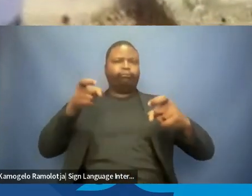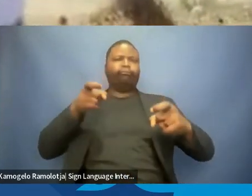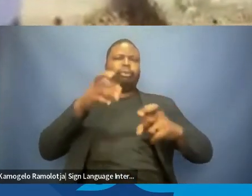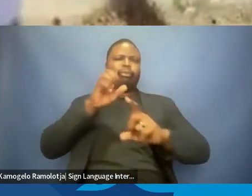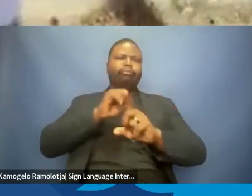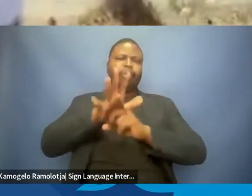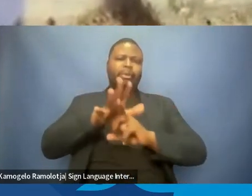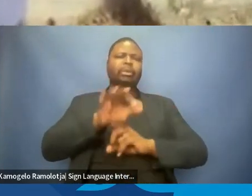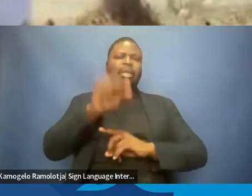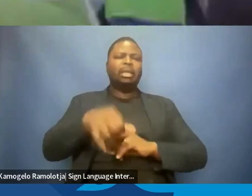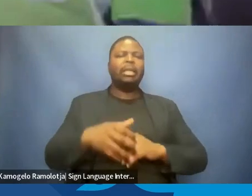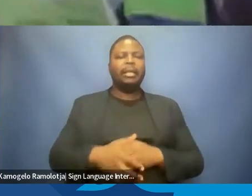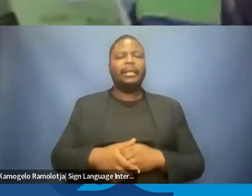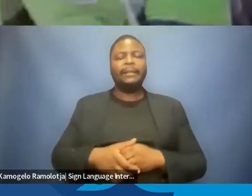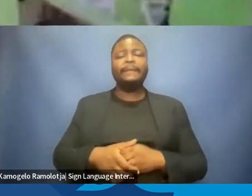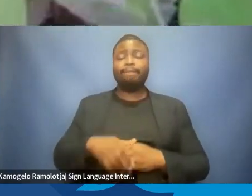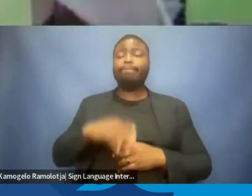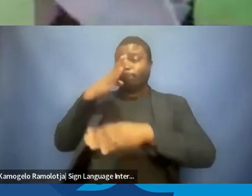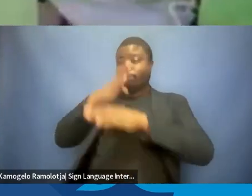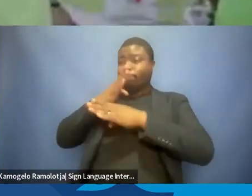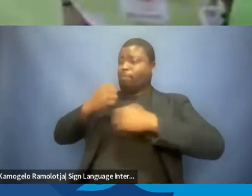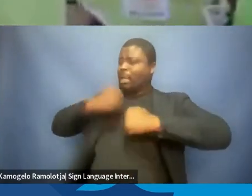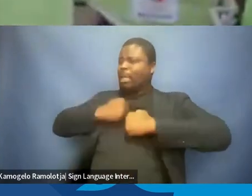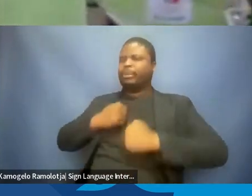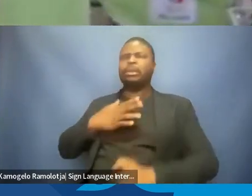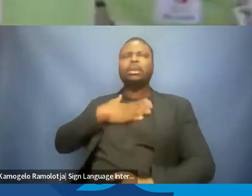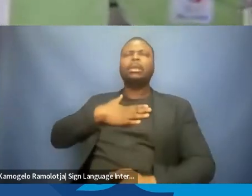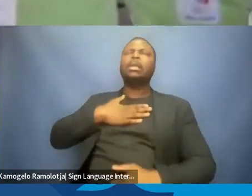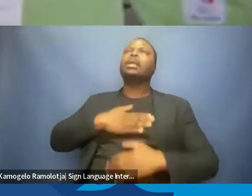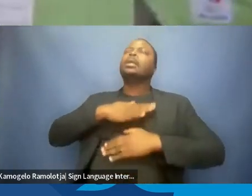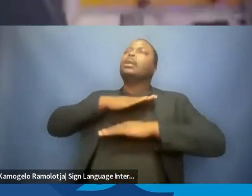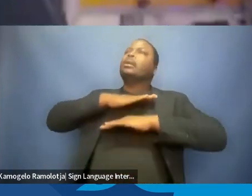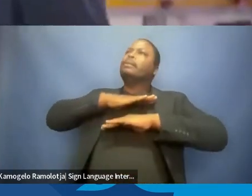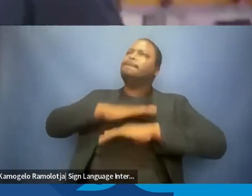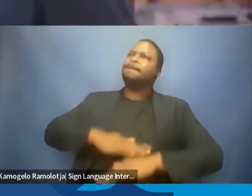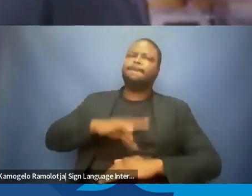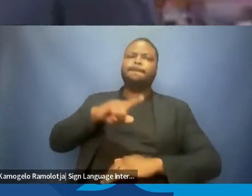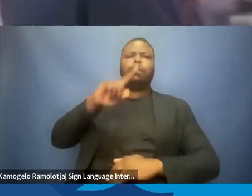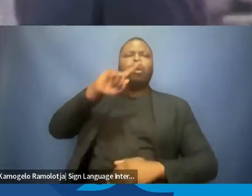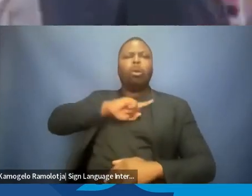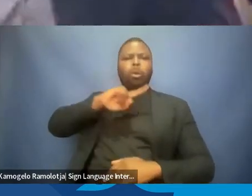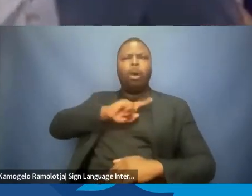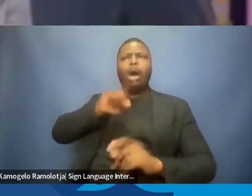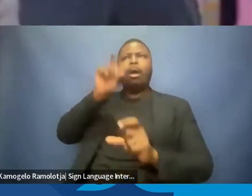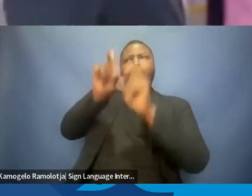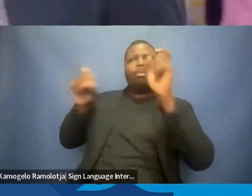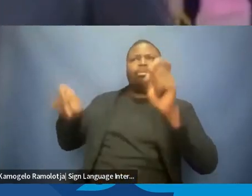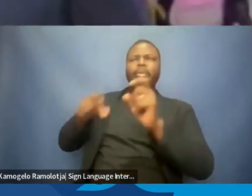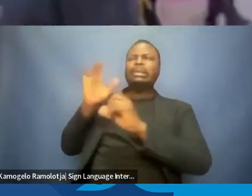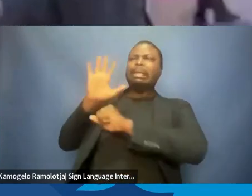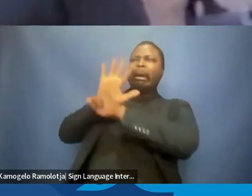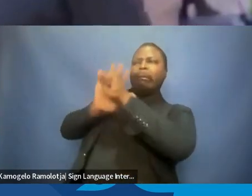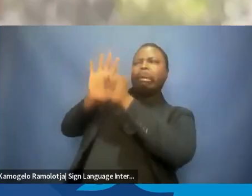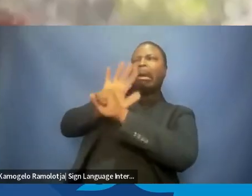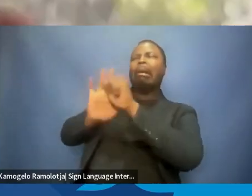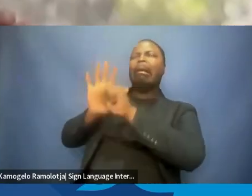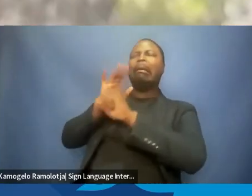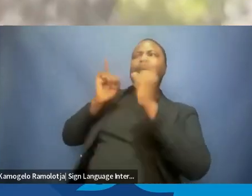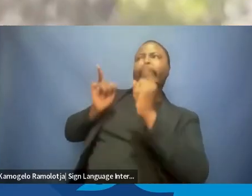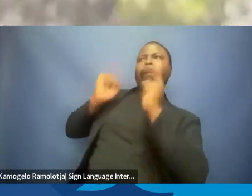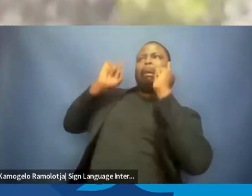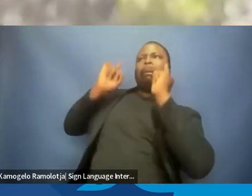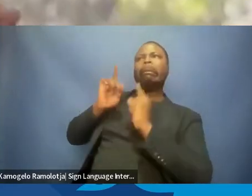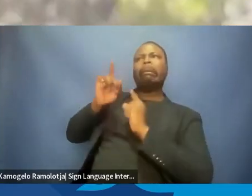I find the job very fulfilling as a social worker because I've seen people coming from really, really, really dangerous and